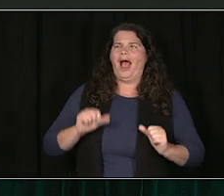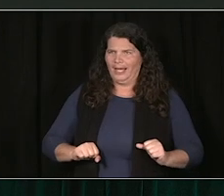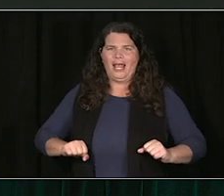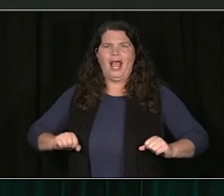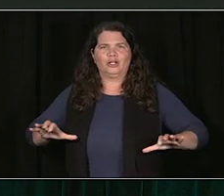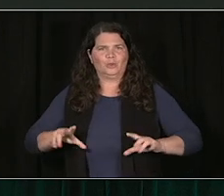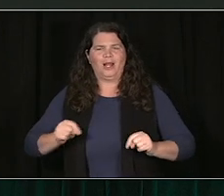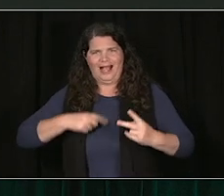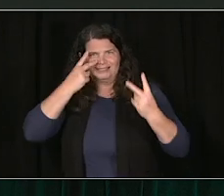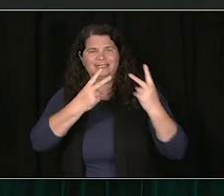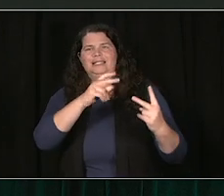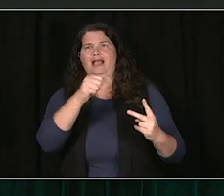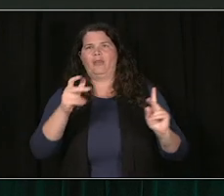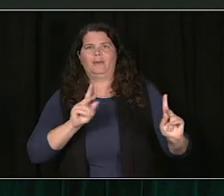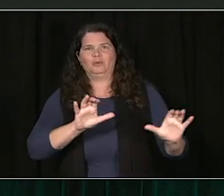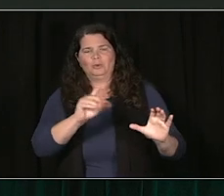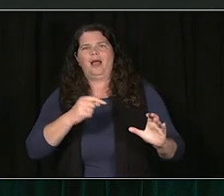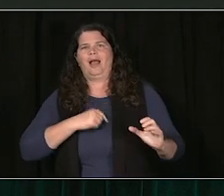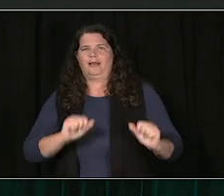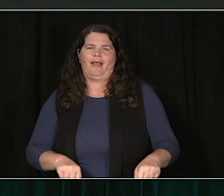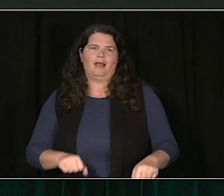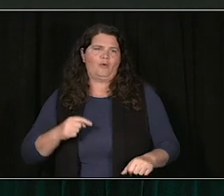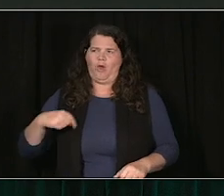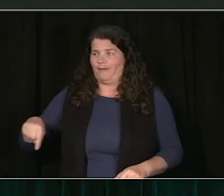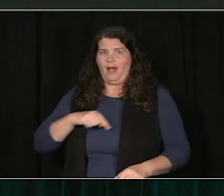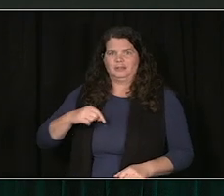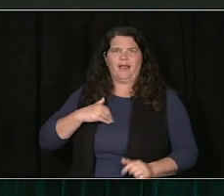it. And I think each one of us plays a role in doing that.